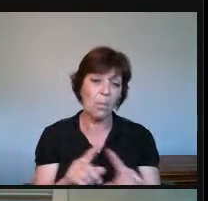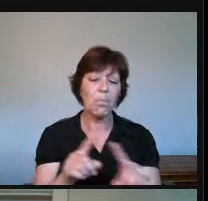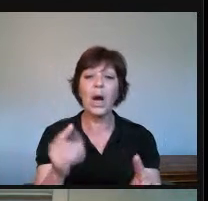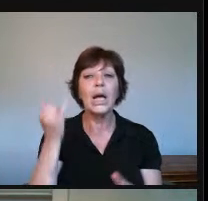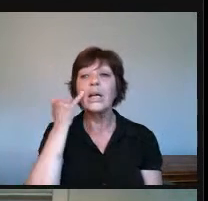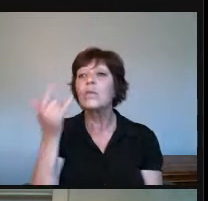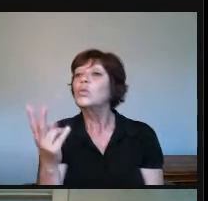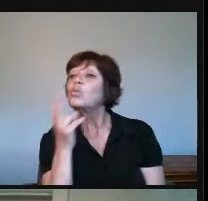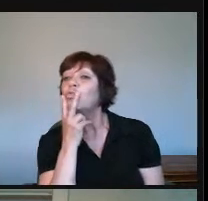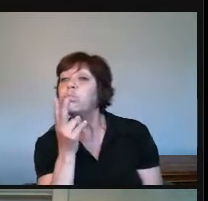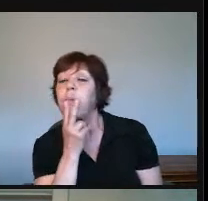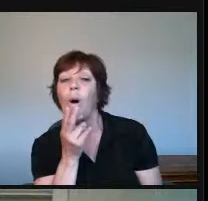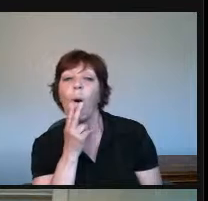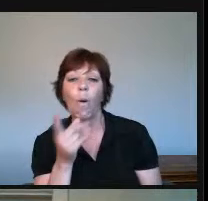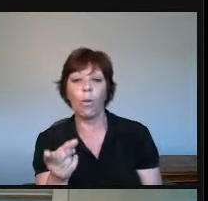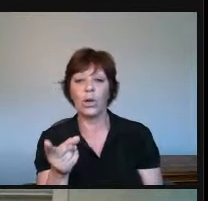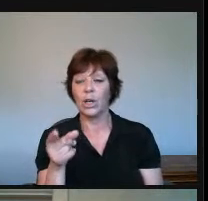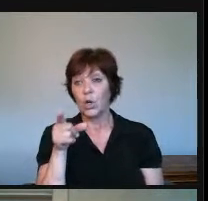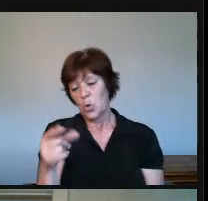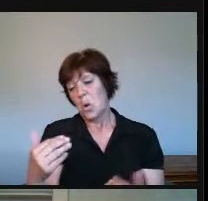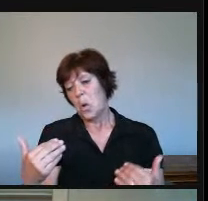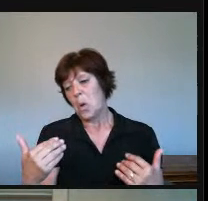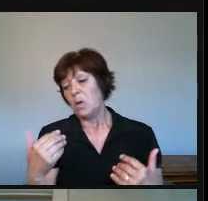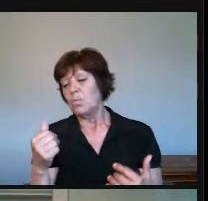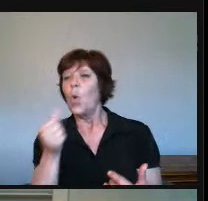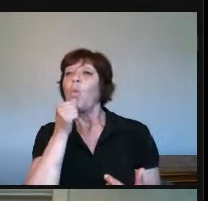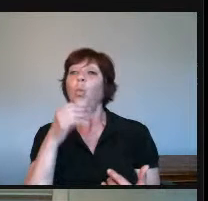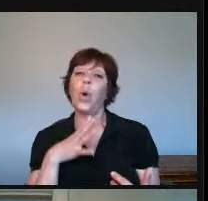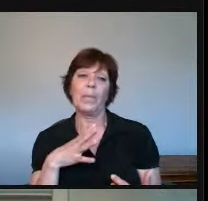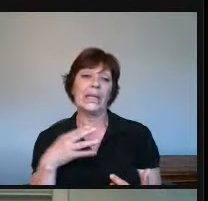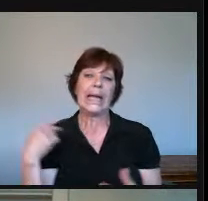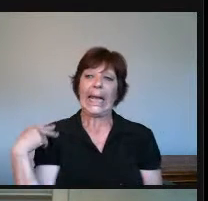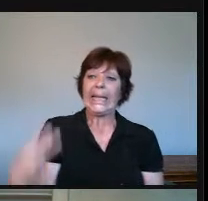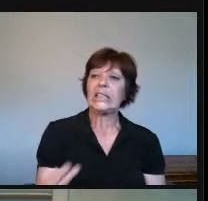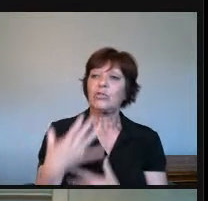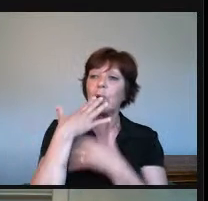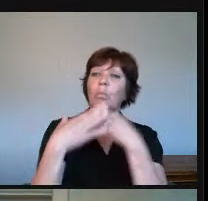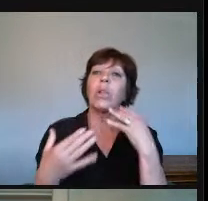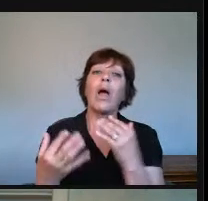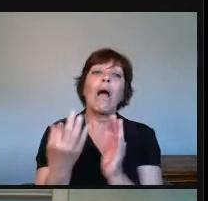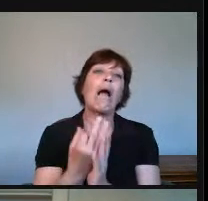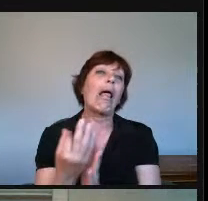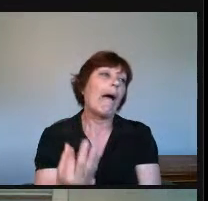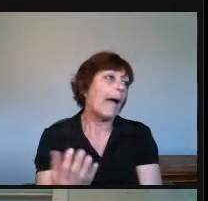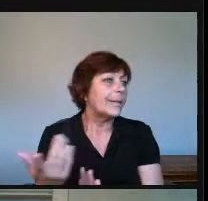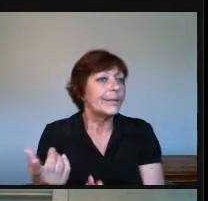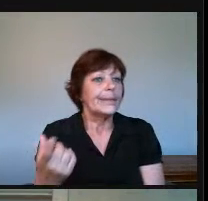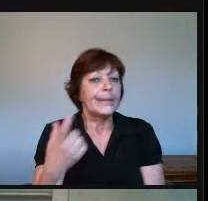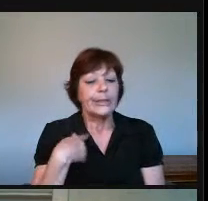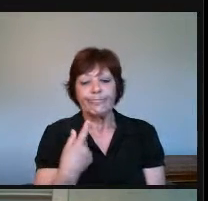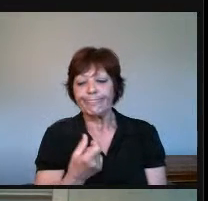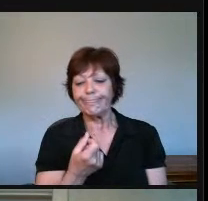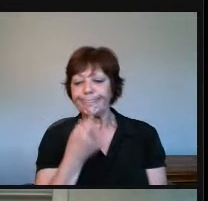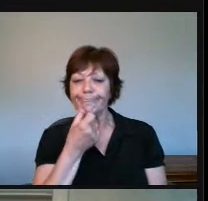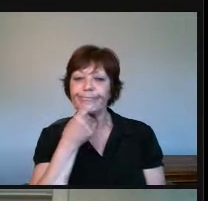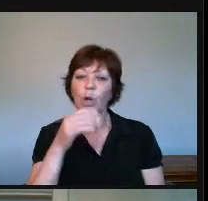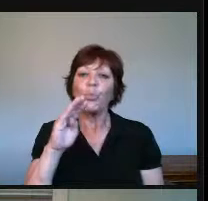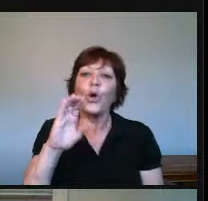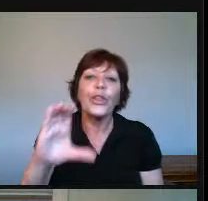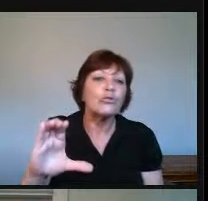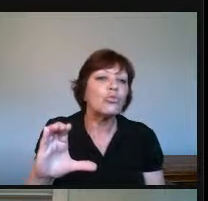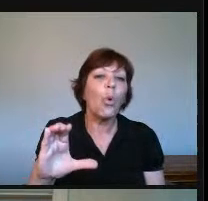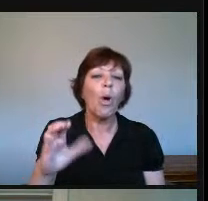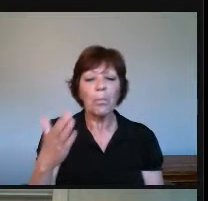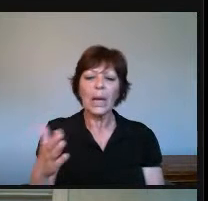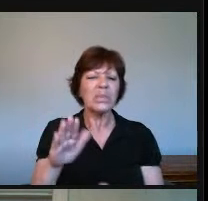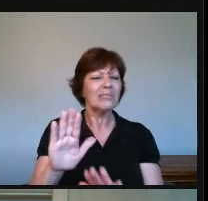smokes, a younger woman who may have a history of clotting or who's taking a higher dose of the estrogen birth control pills, and